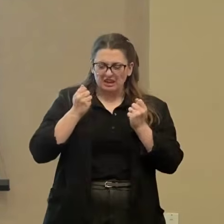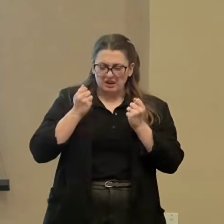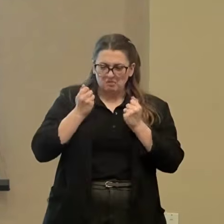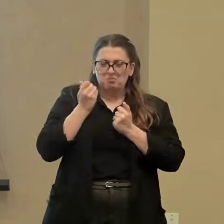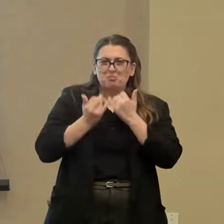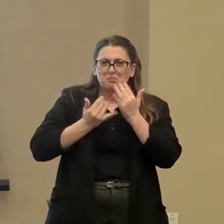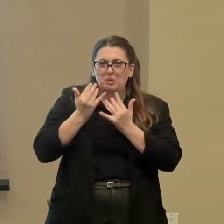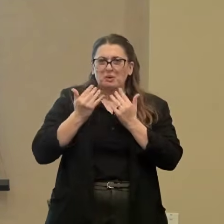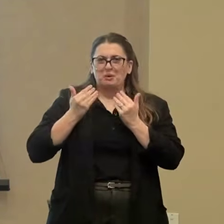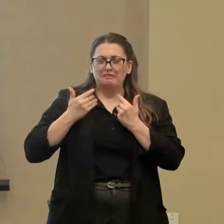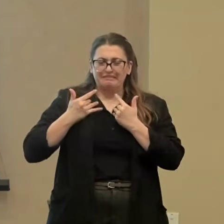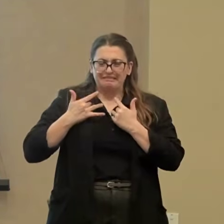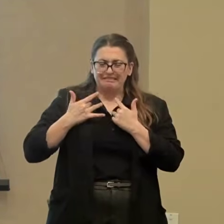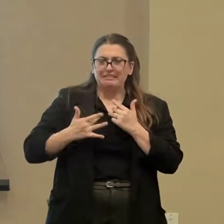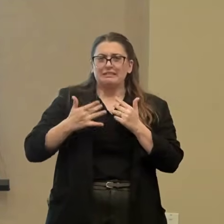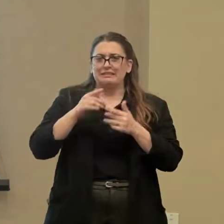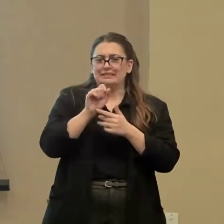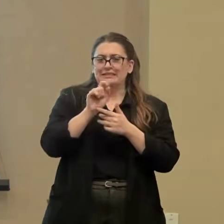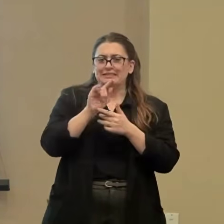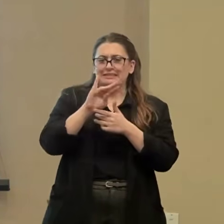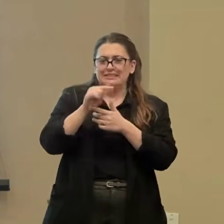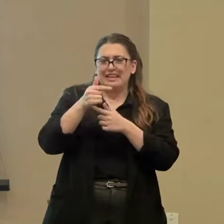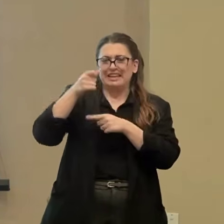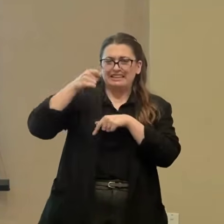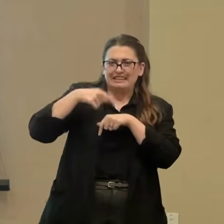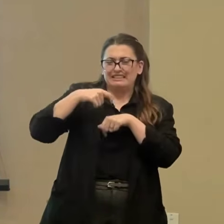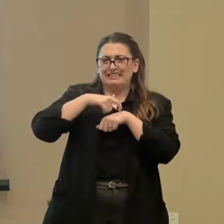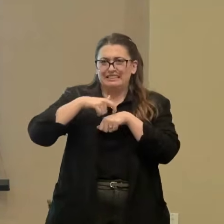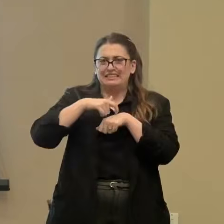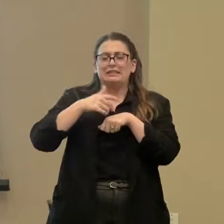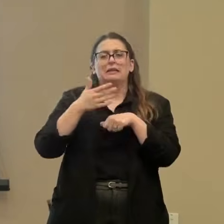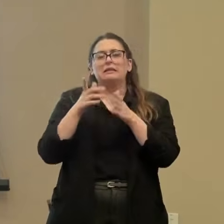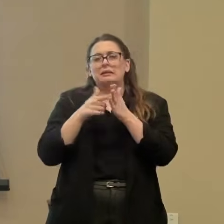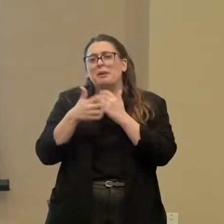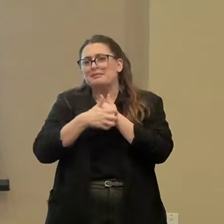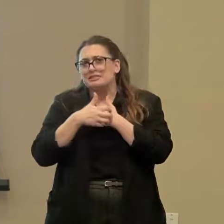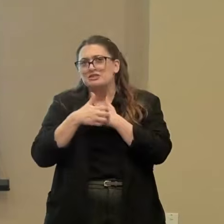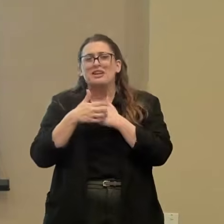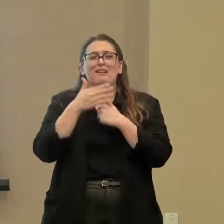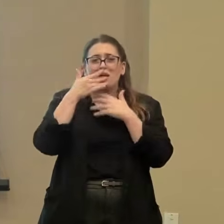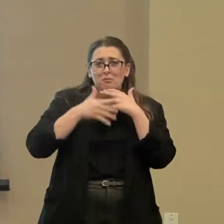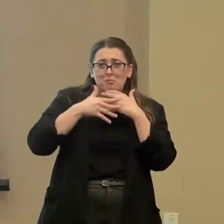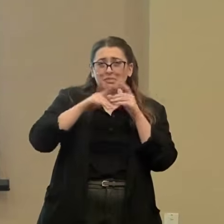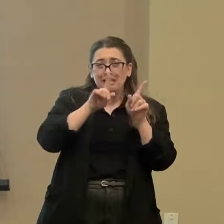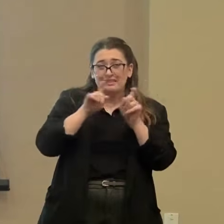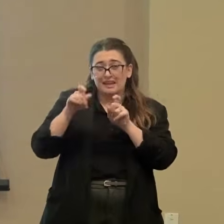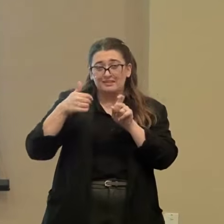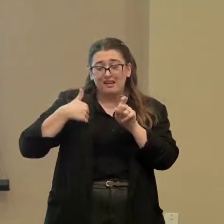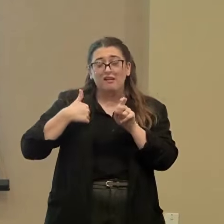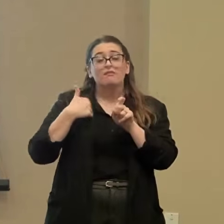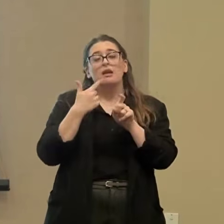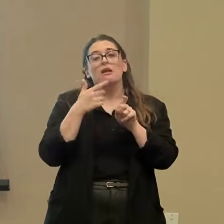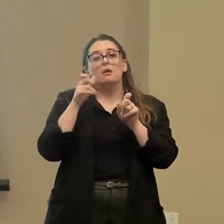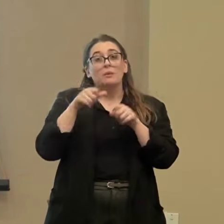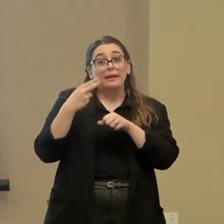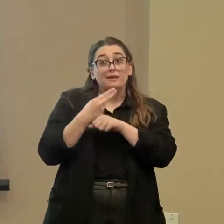say that atopic dermatitis doesn't, but it does mostly itch. There's blood tests that we have at our resource, and ultimately